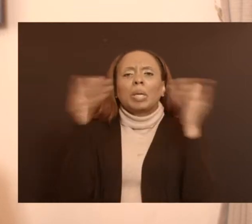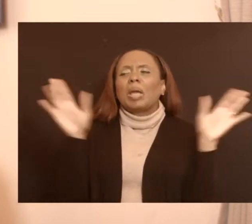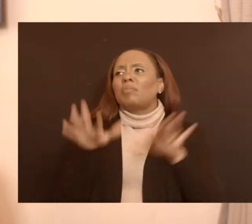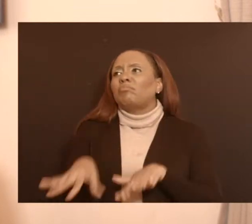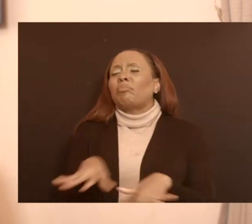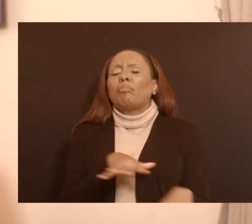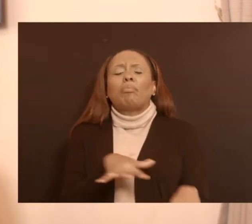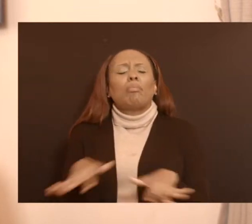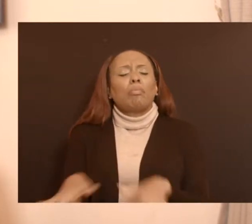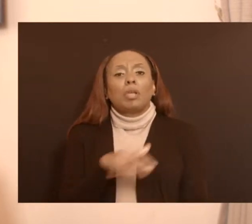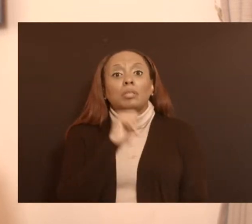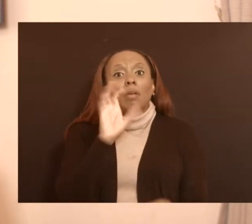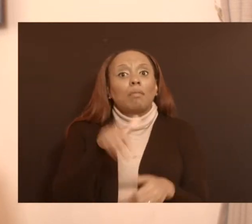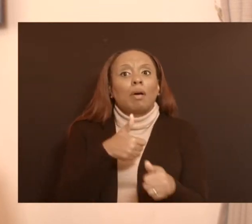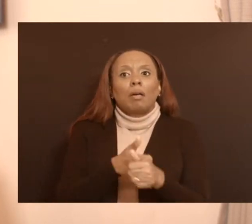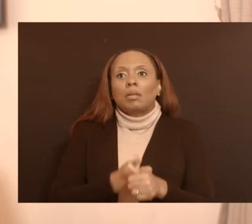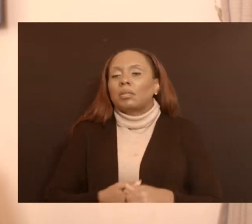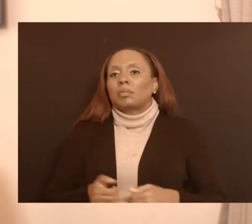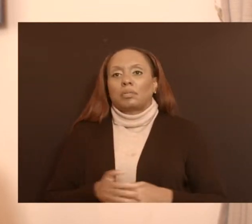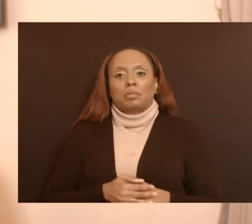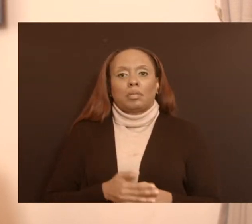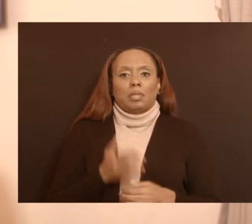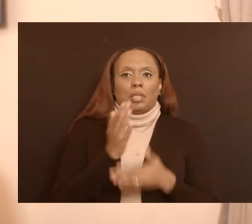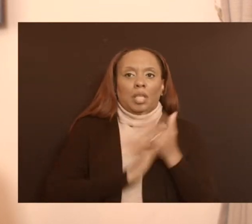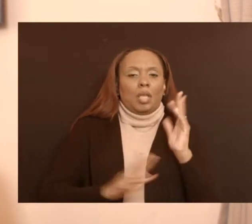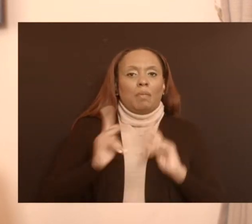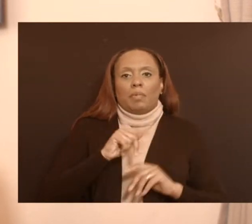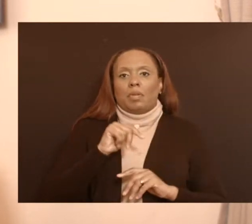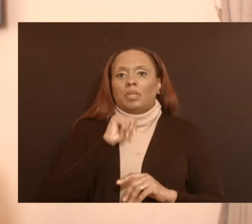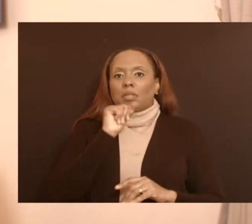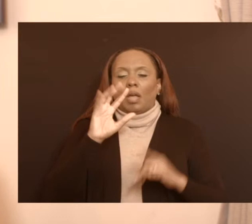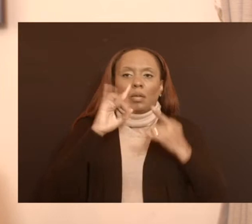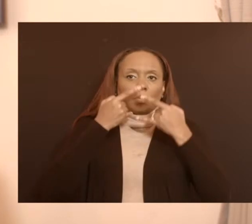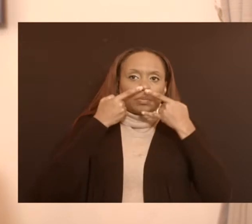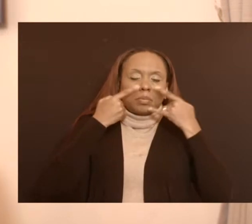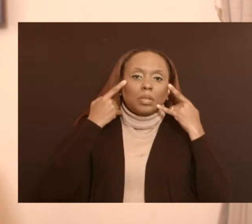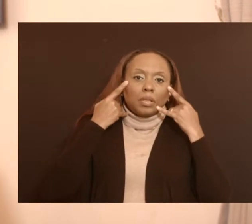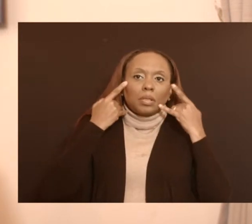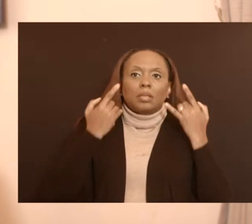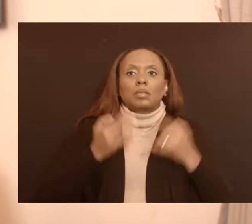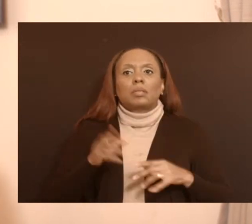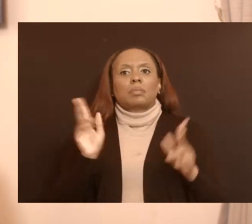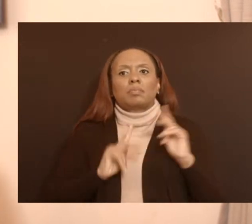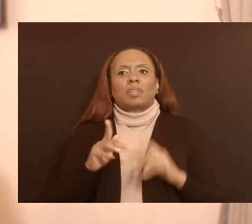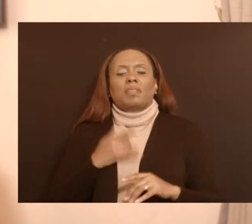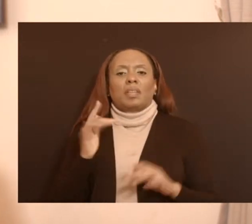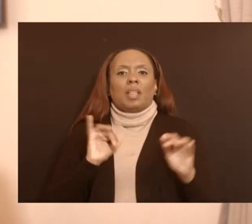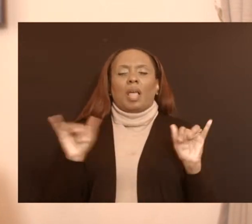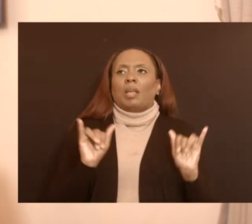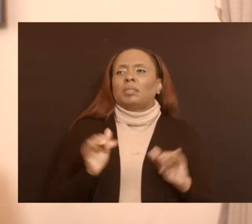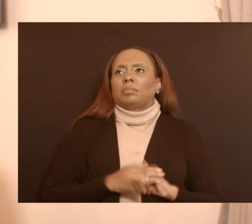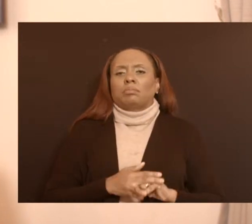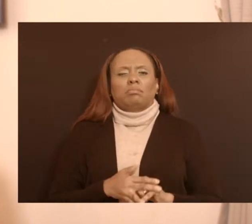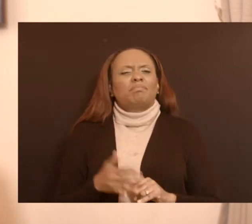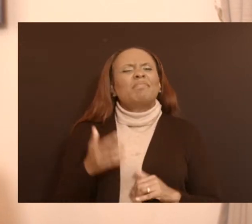in following protocols, the wearing of masks. The persons are feeling as though now we're comfortable.